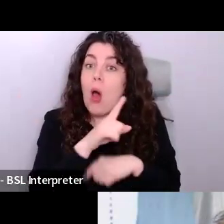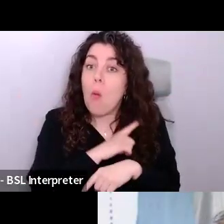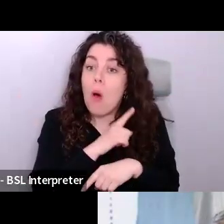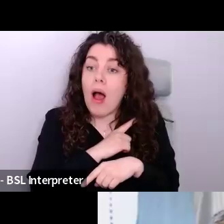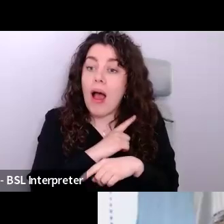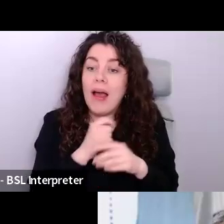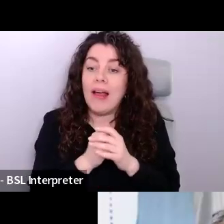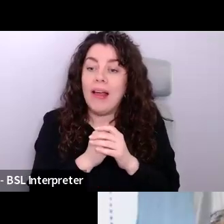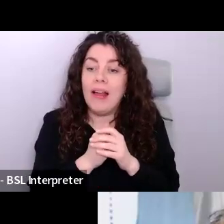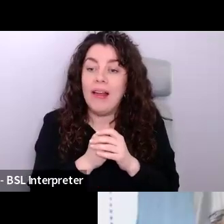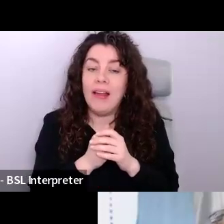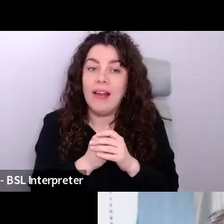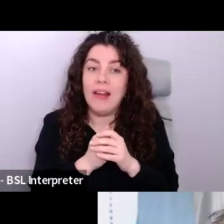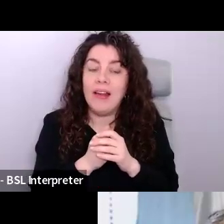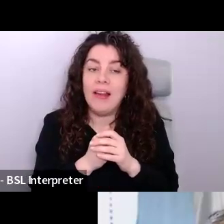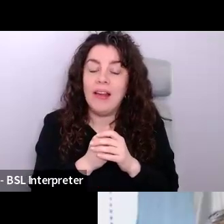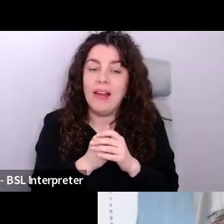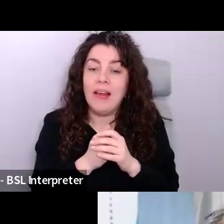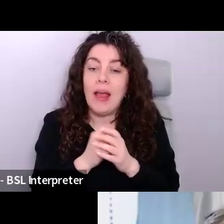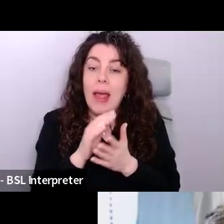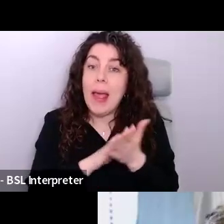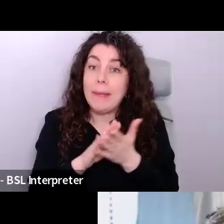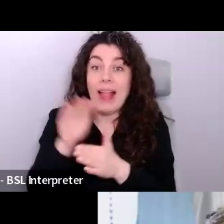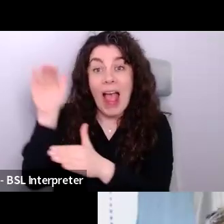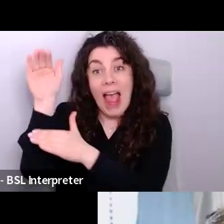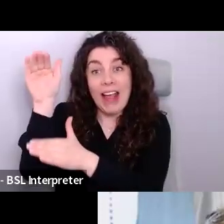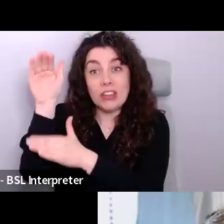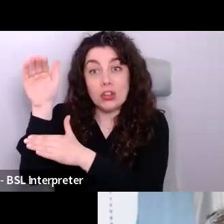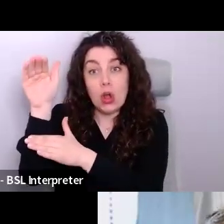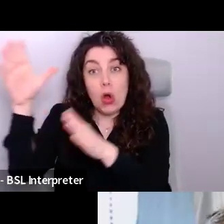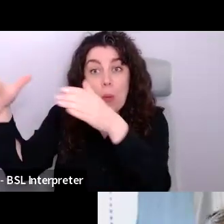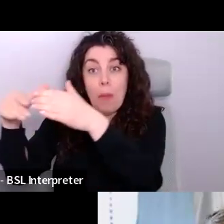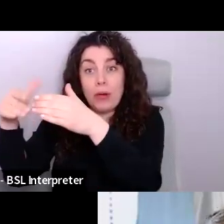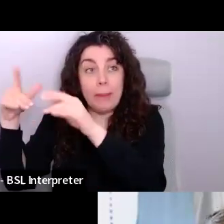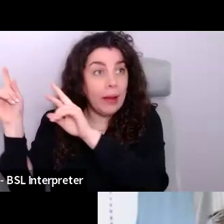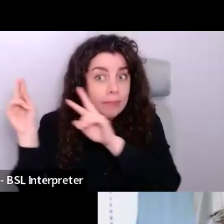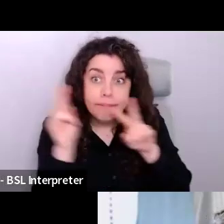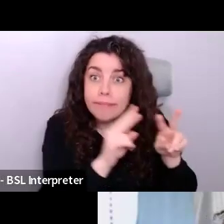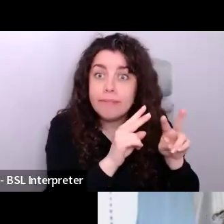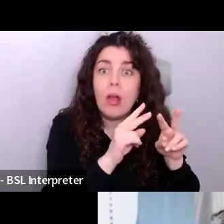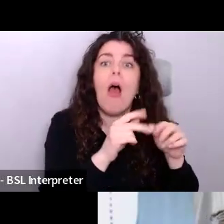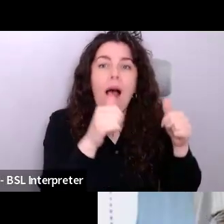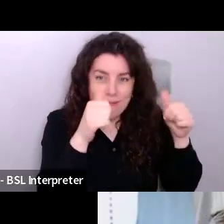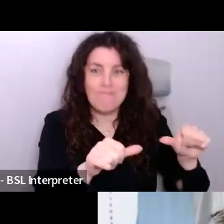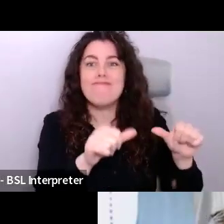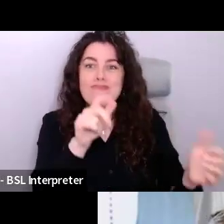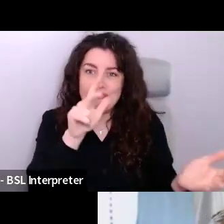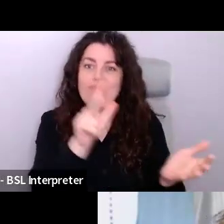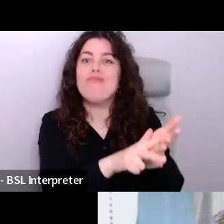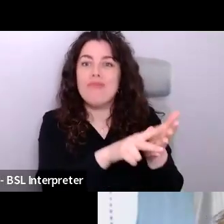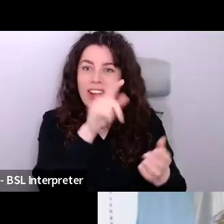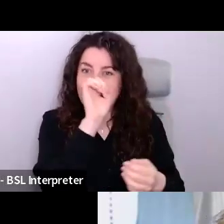are verified by an external body, and they have to have proved that they have